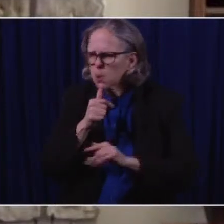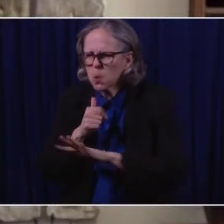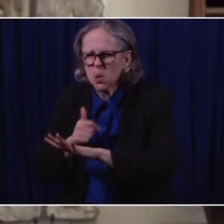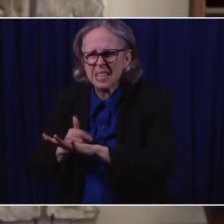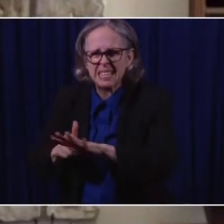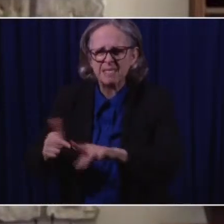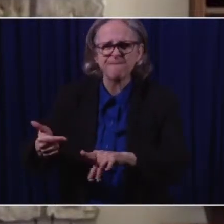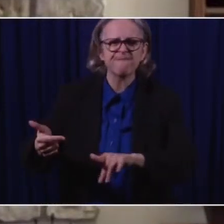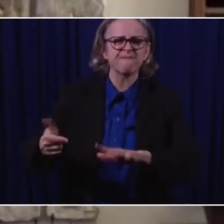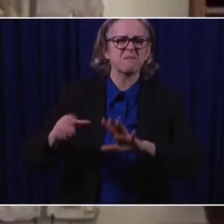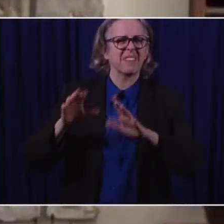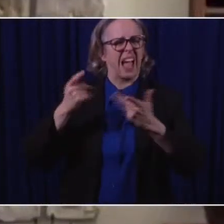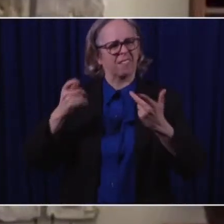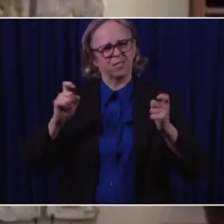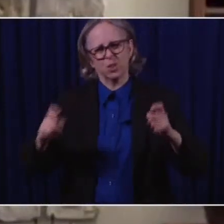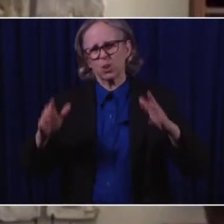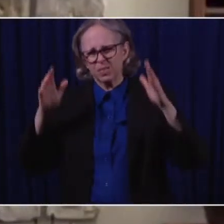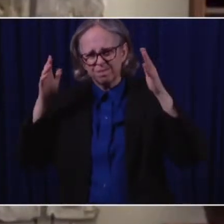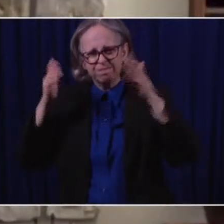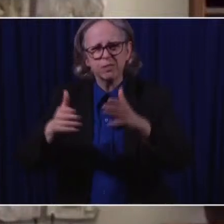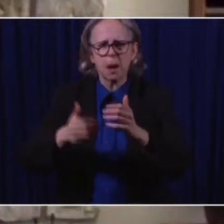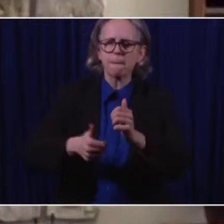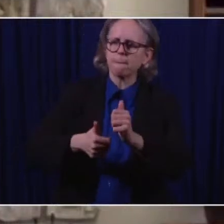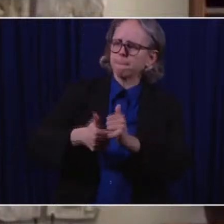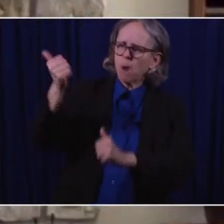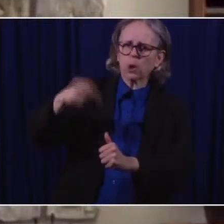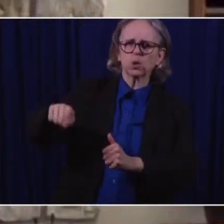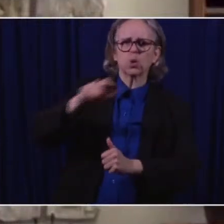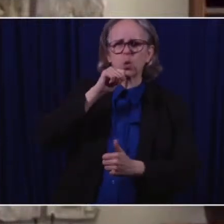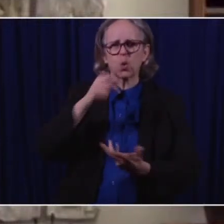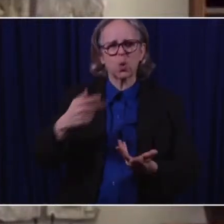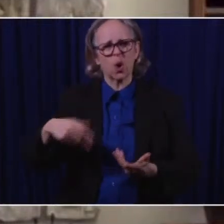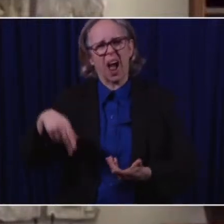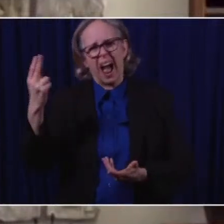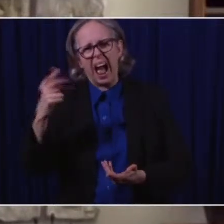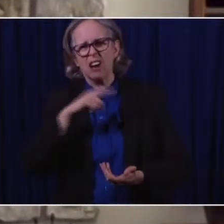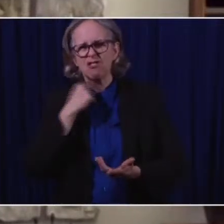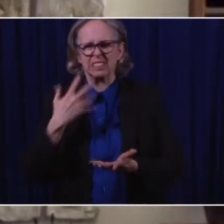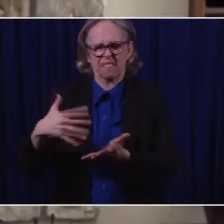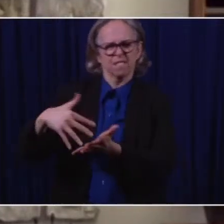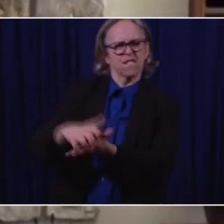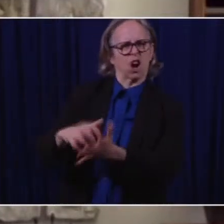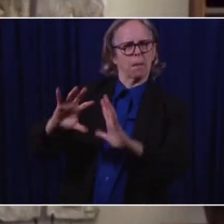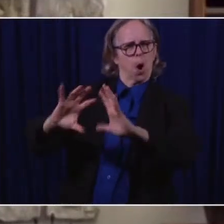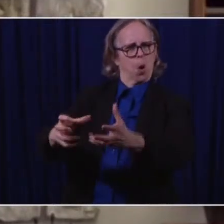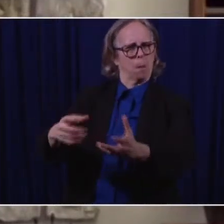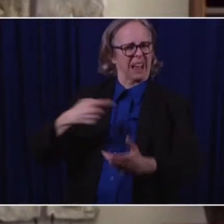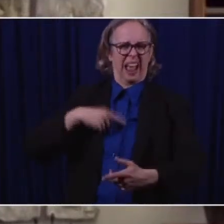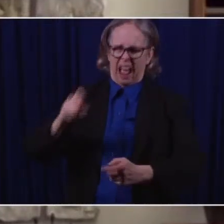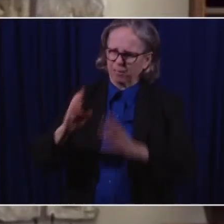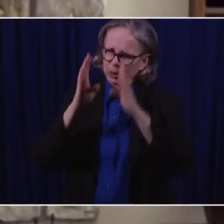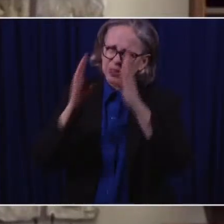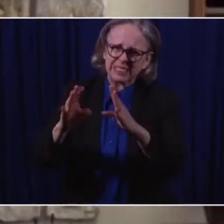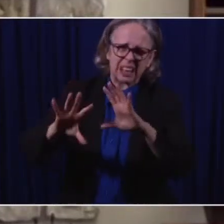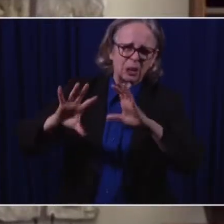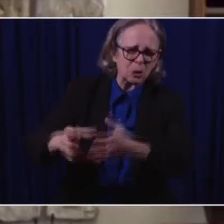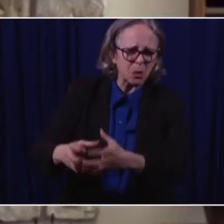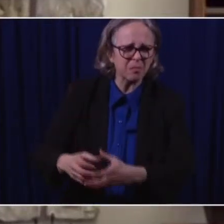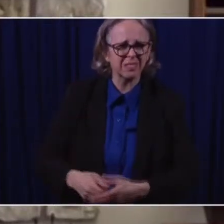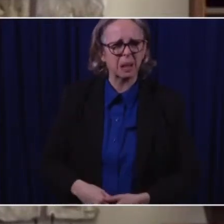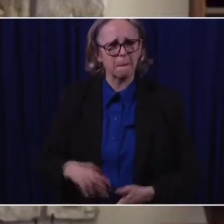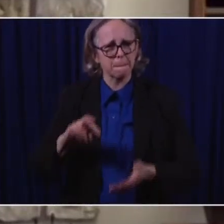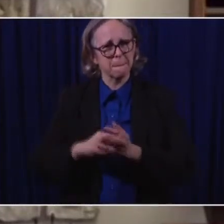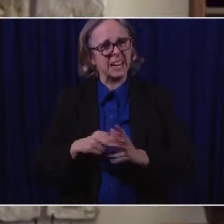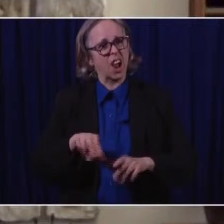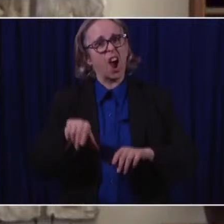it more difficult to do. It may even slow us up to some extent, although I think we're doing pretty well. If you look at where